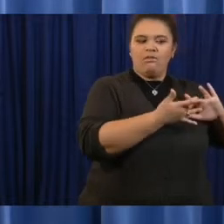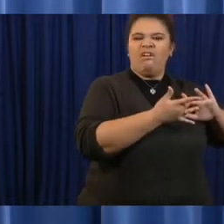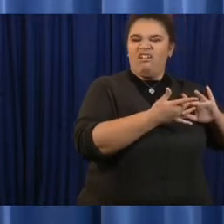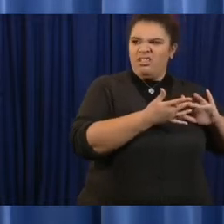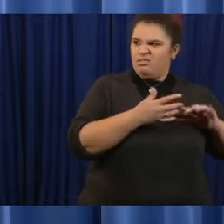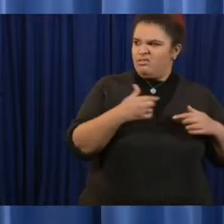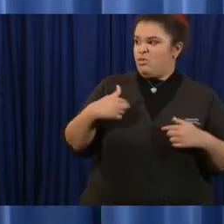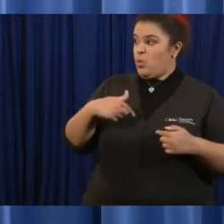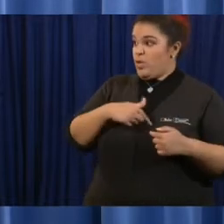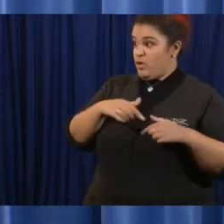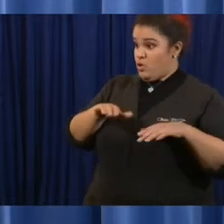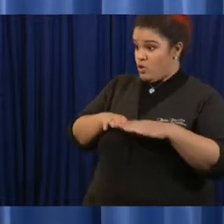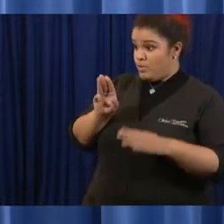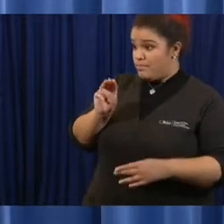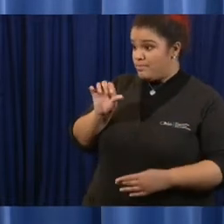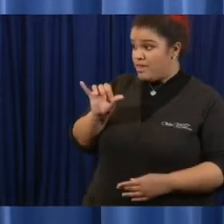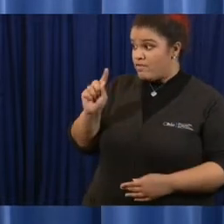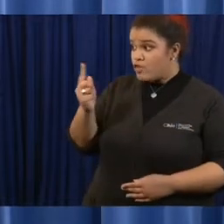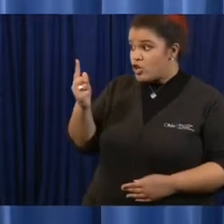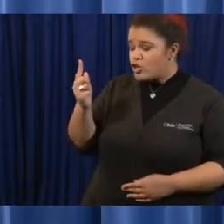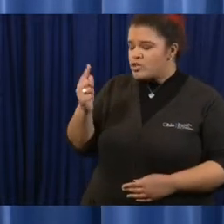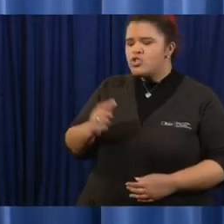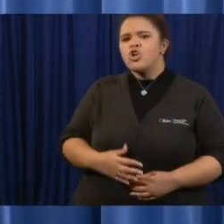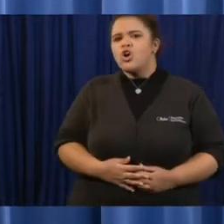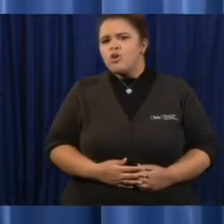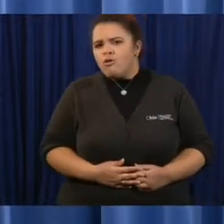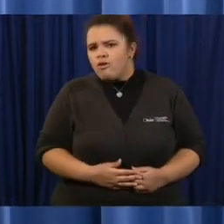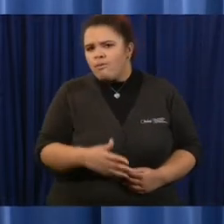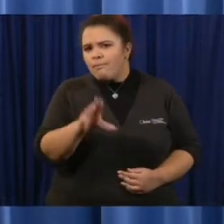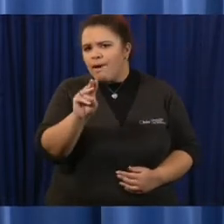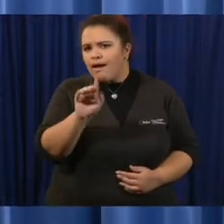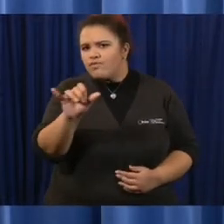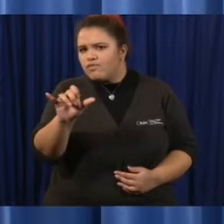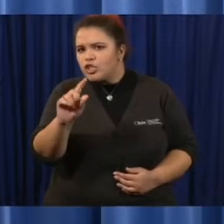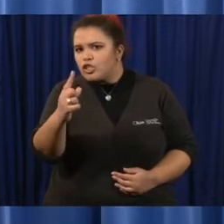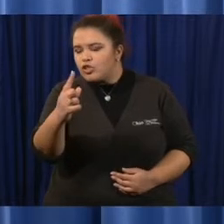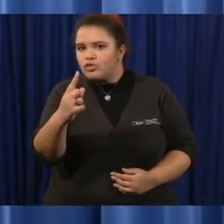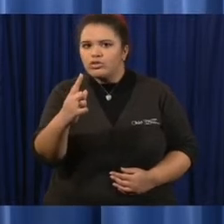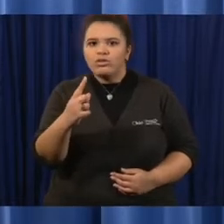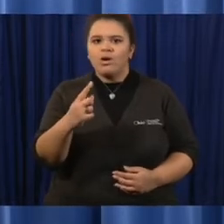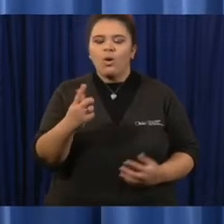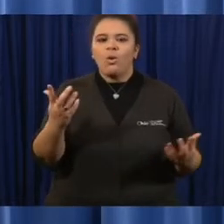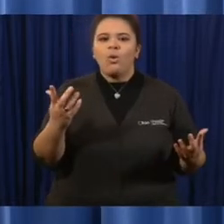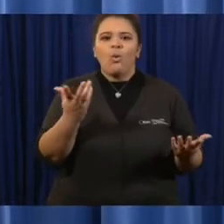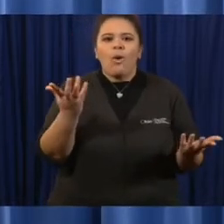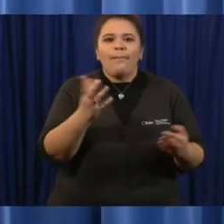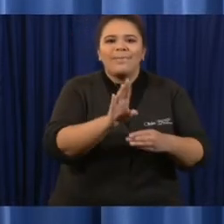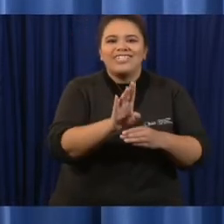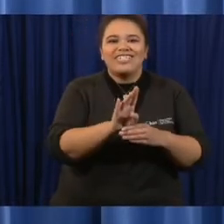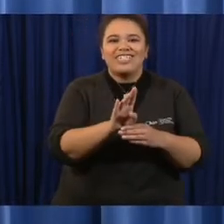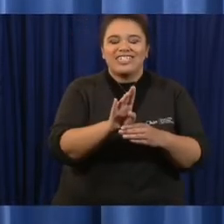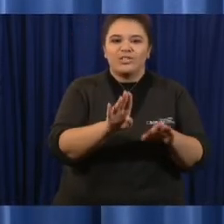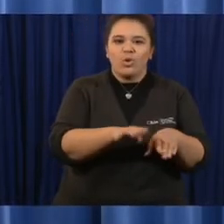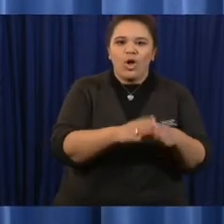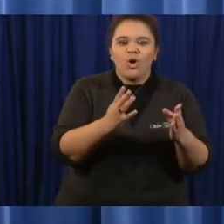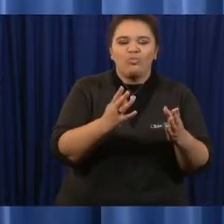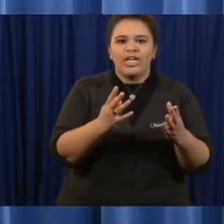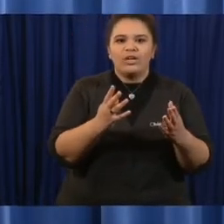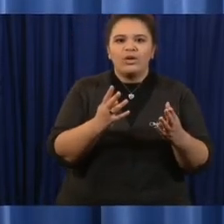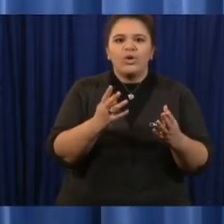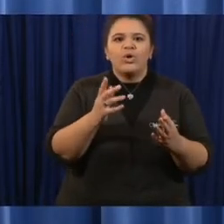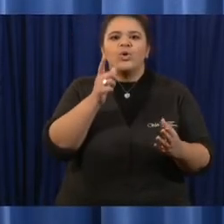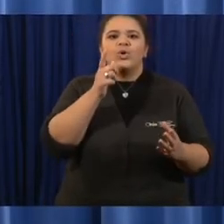we expect a better idea of what this reopening will look like, and what would you say to some business owners who say, should I